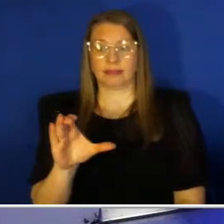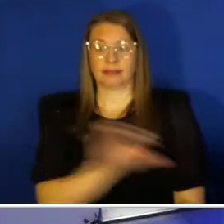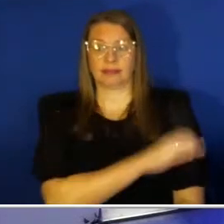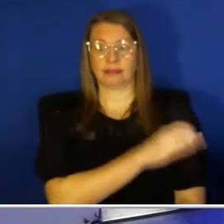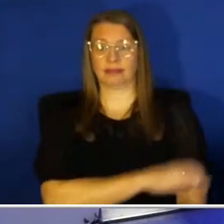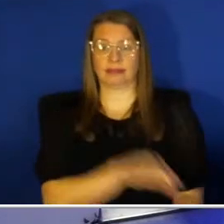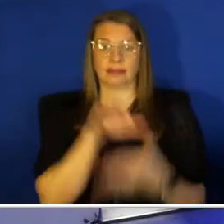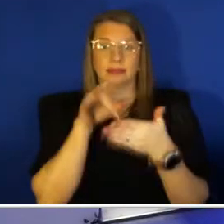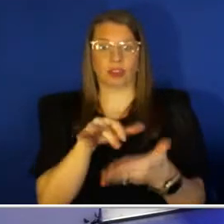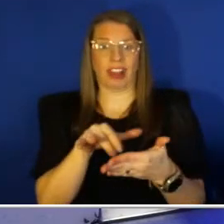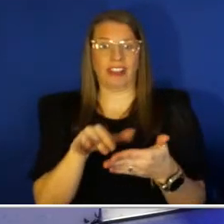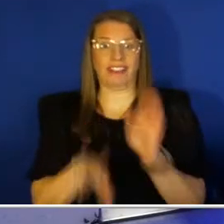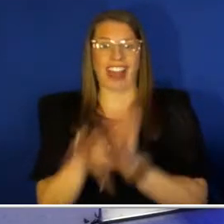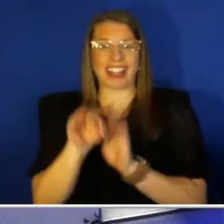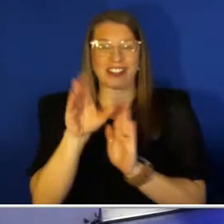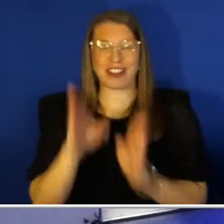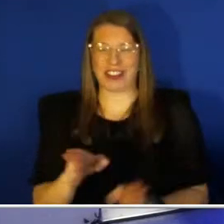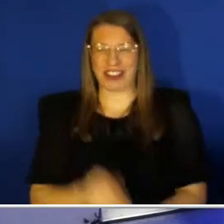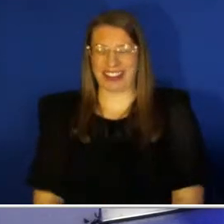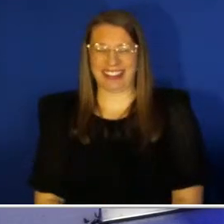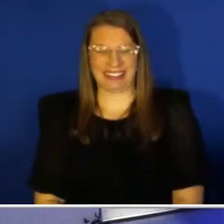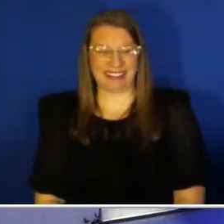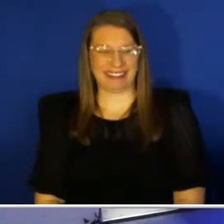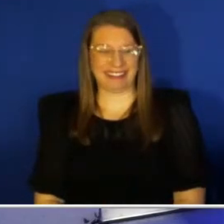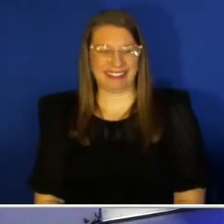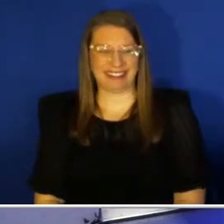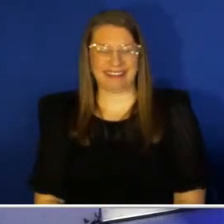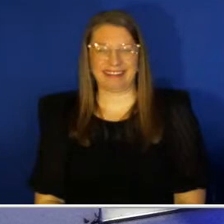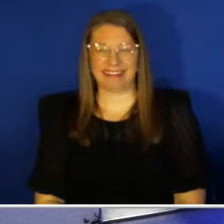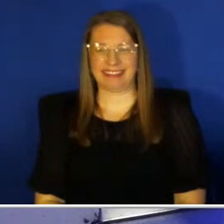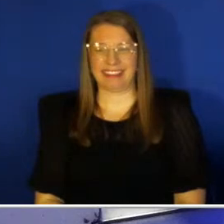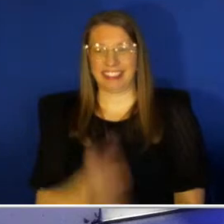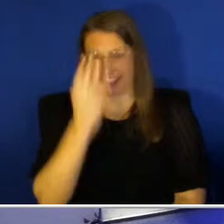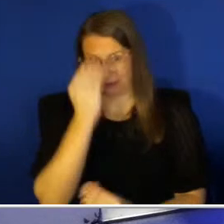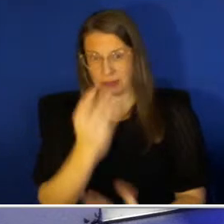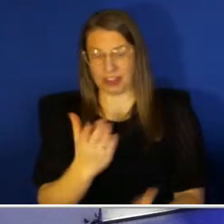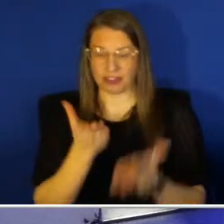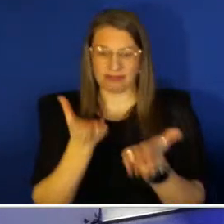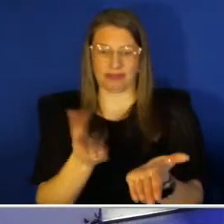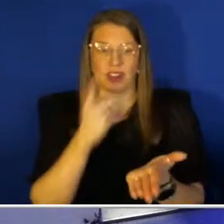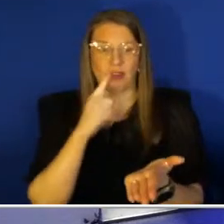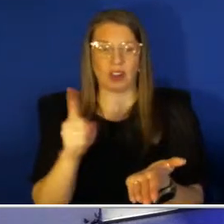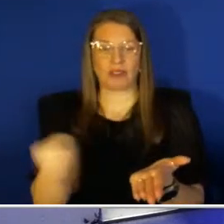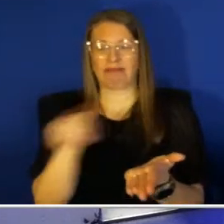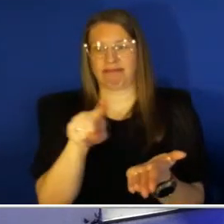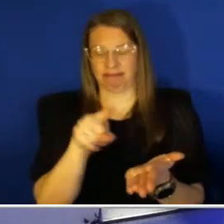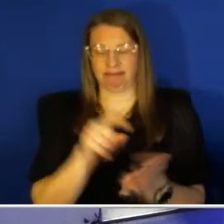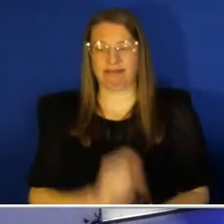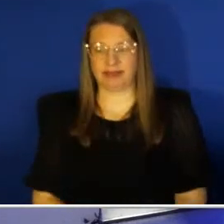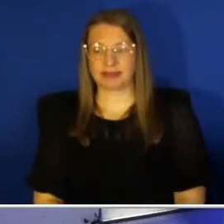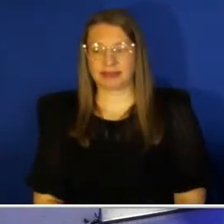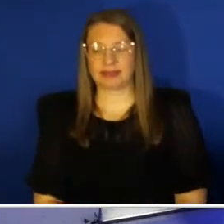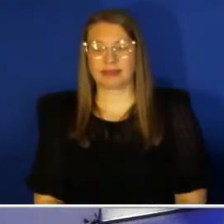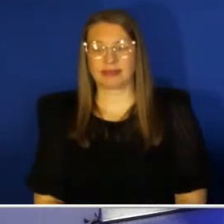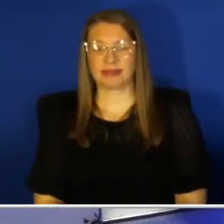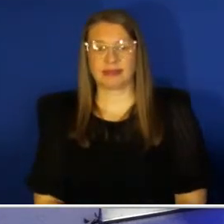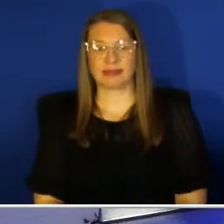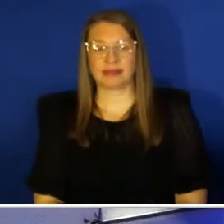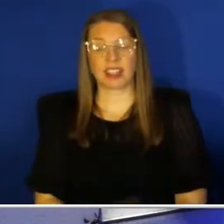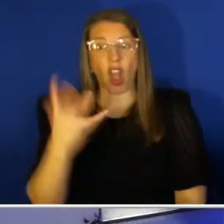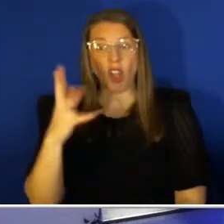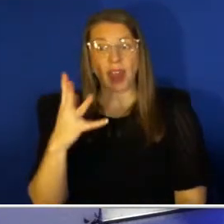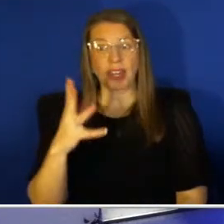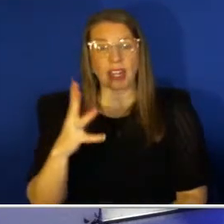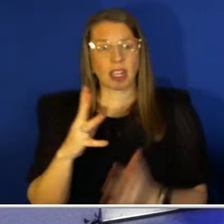just got it. So we're going to put that information, we'll keep that up on the screen for you all to get. But Dr. Mudaranthakam, there's already a website, though, for